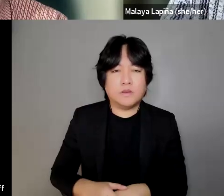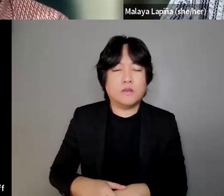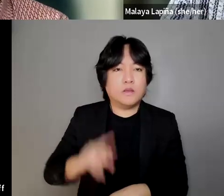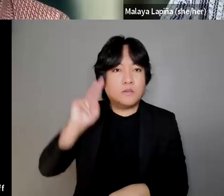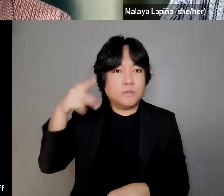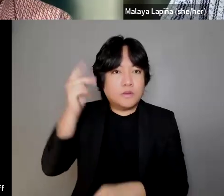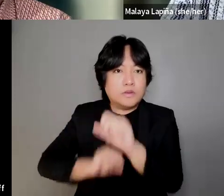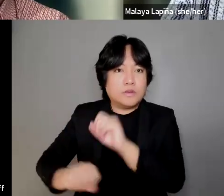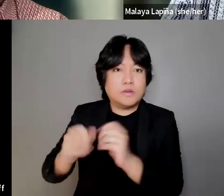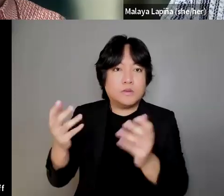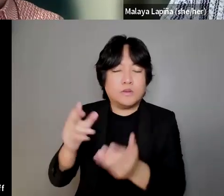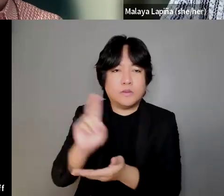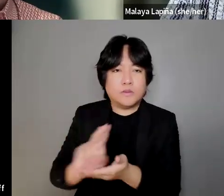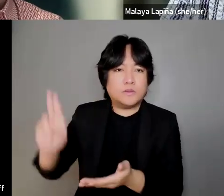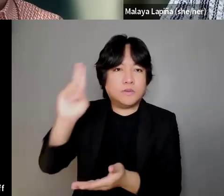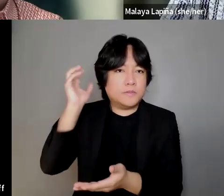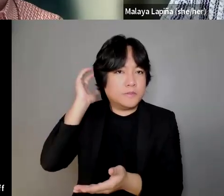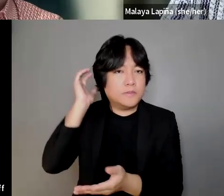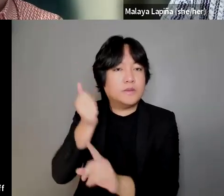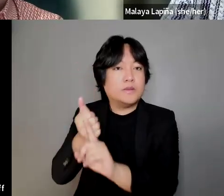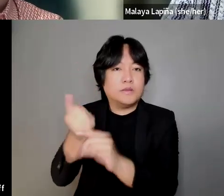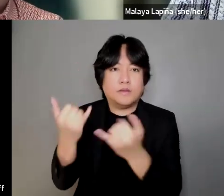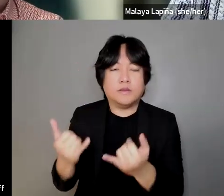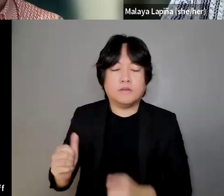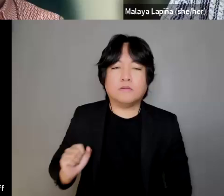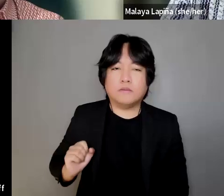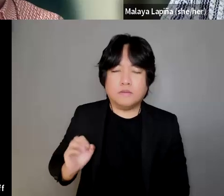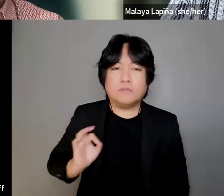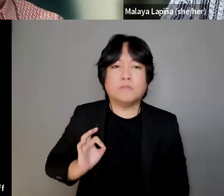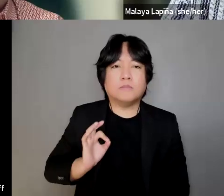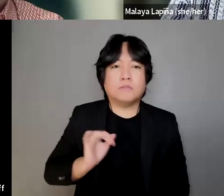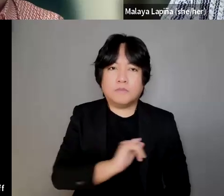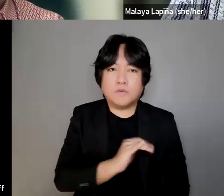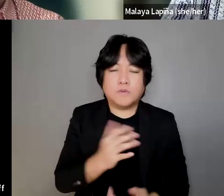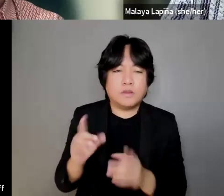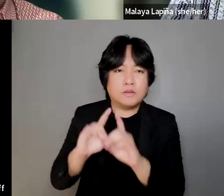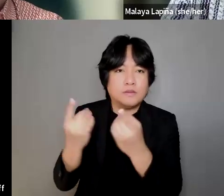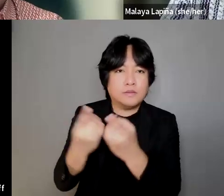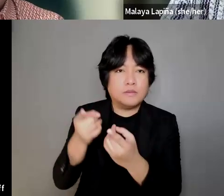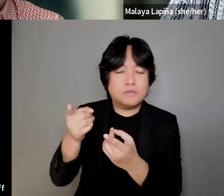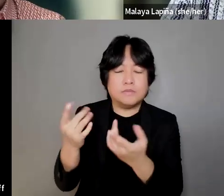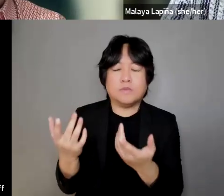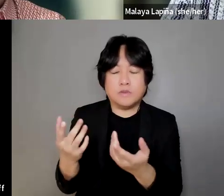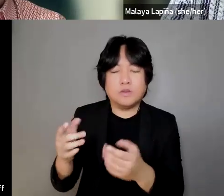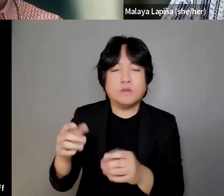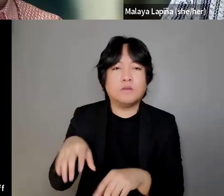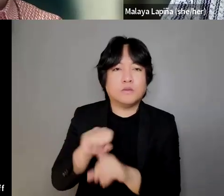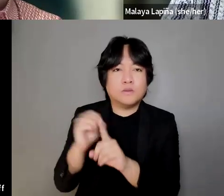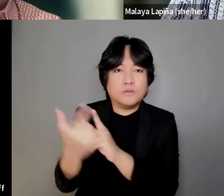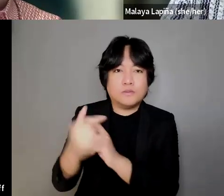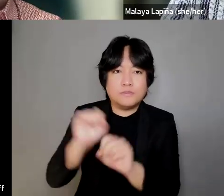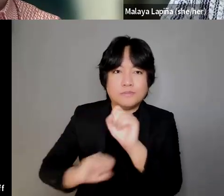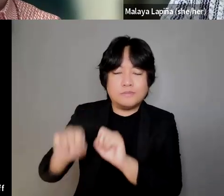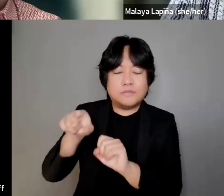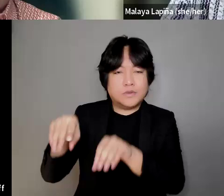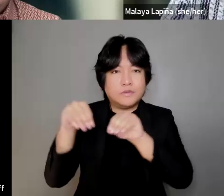Philippines, Mindanao. Currently, she is a faculty member at the same institution under the Department of Social Sciences, teaching